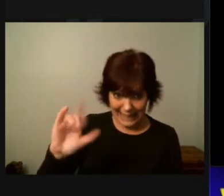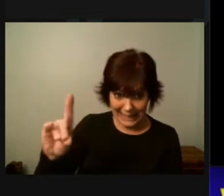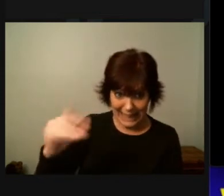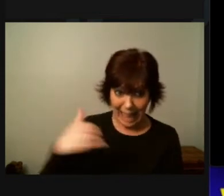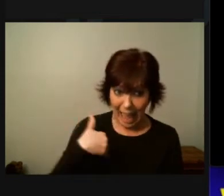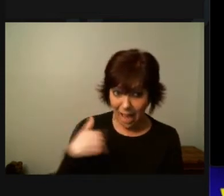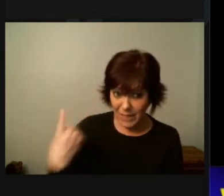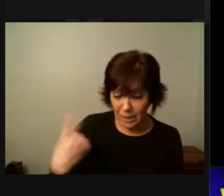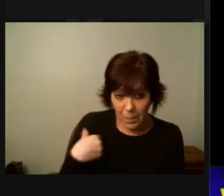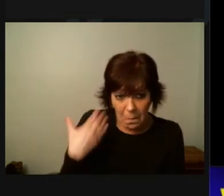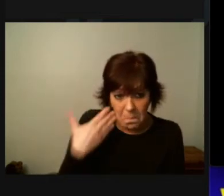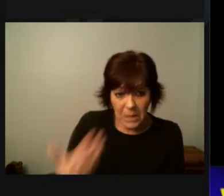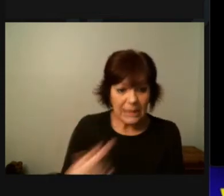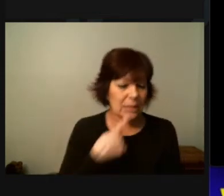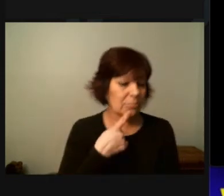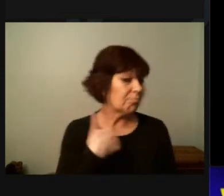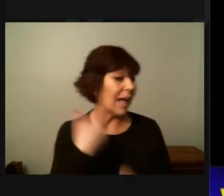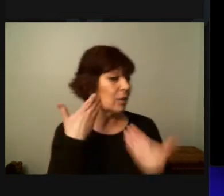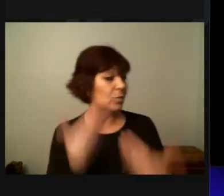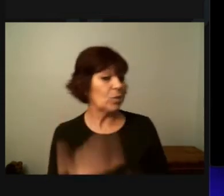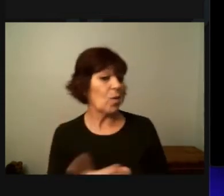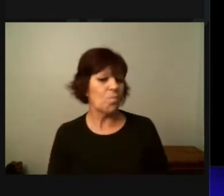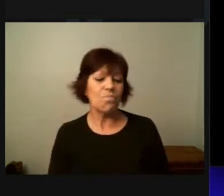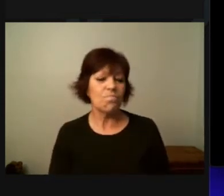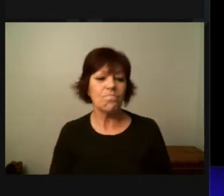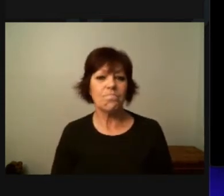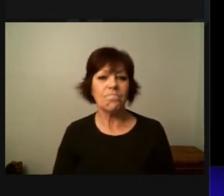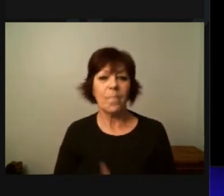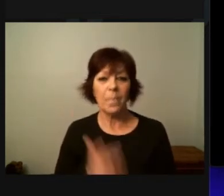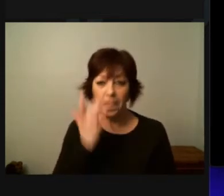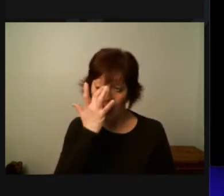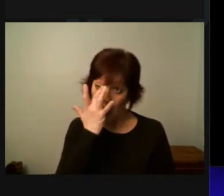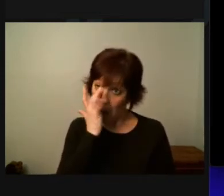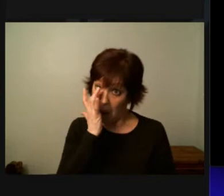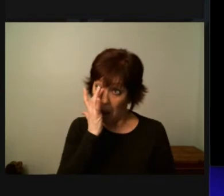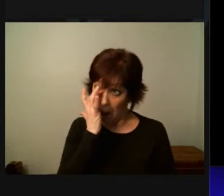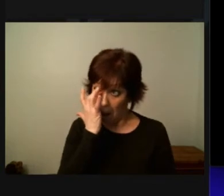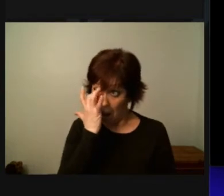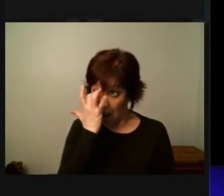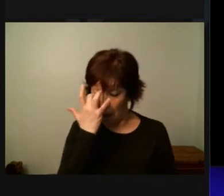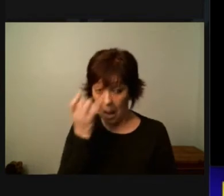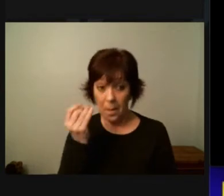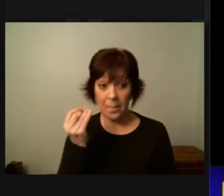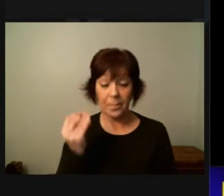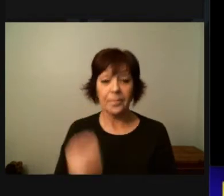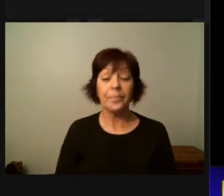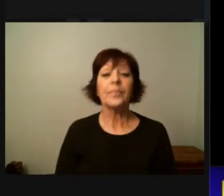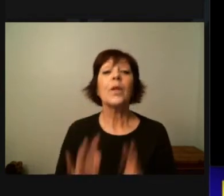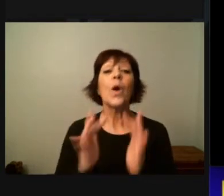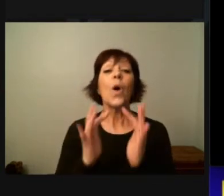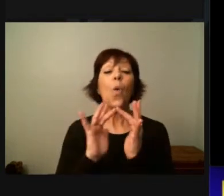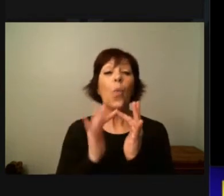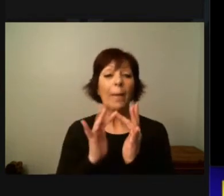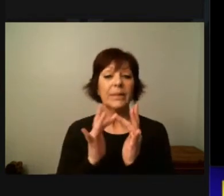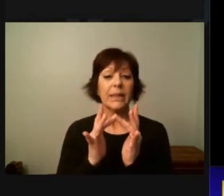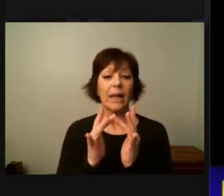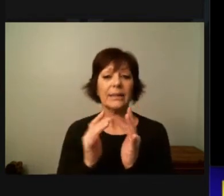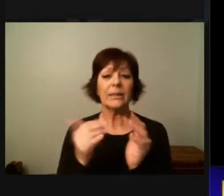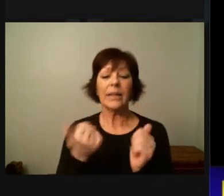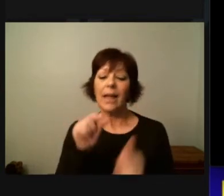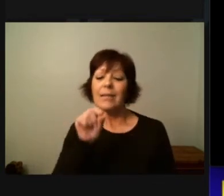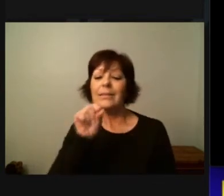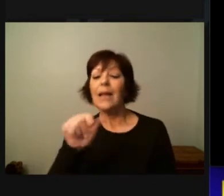their website, and he said he didn't. He didn't know. Okay, websites that end in .gov